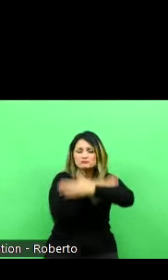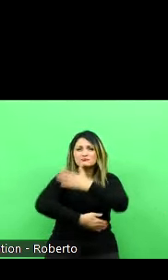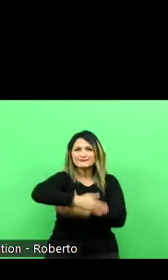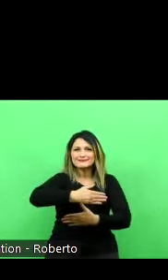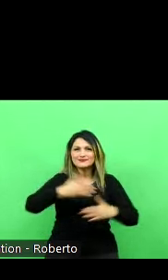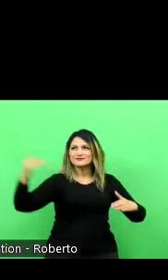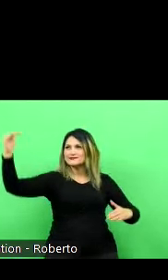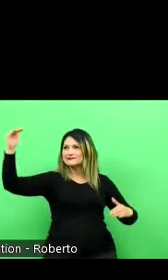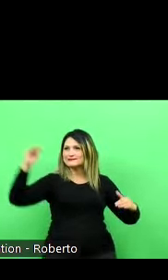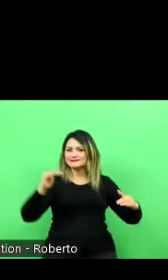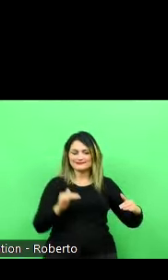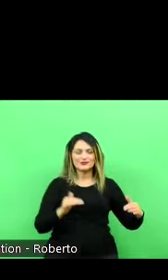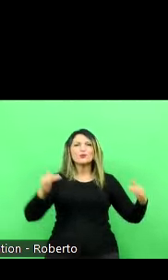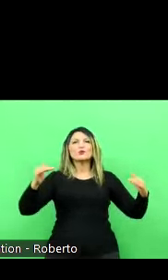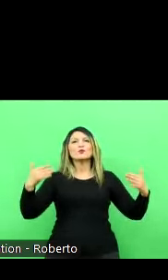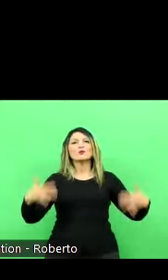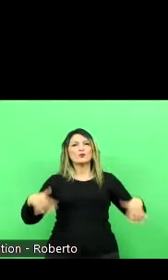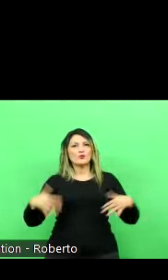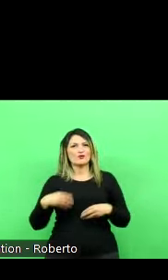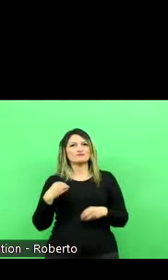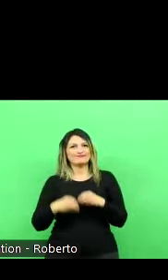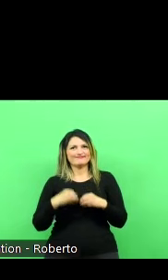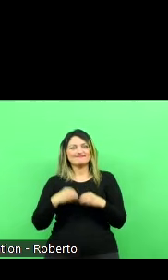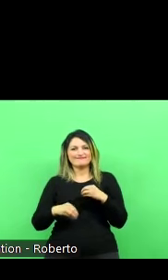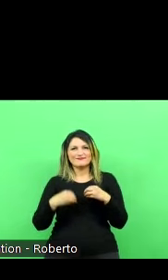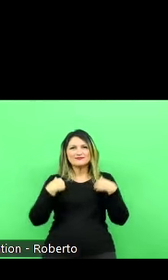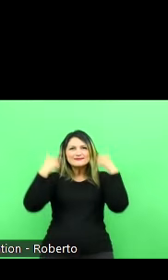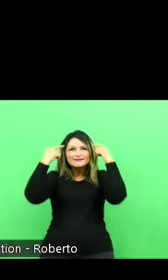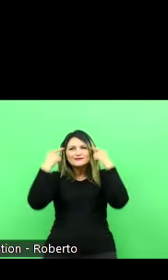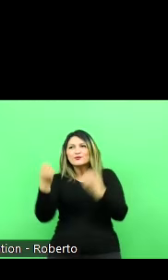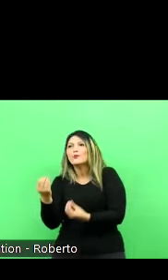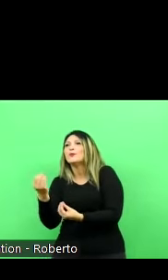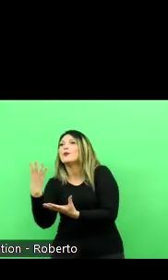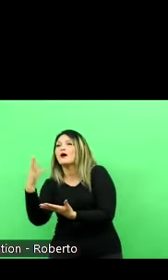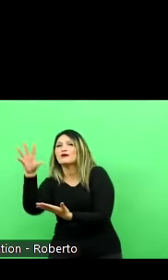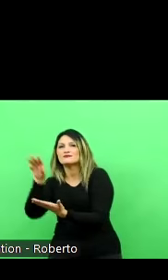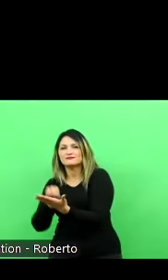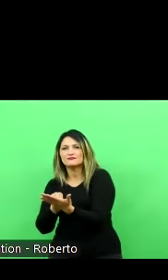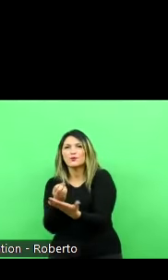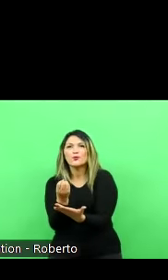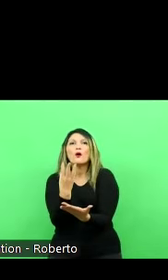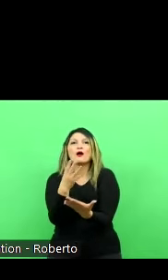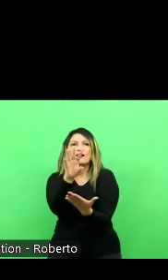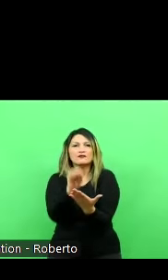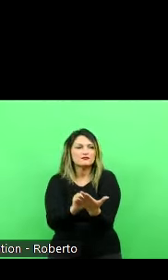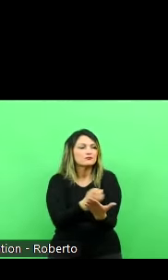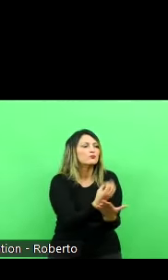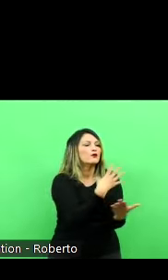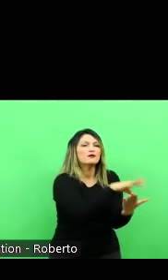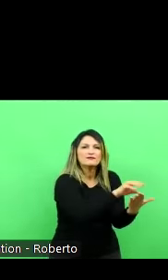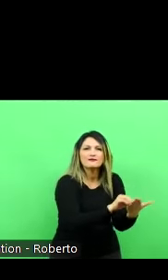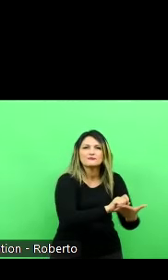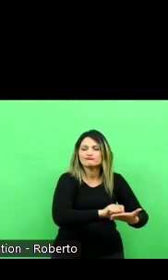many corners and considerations to take into account. When do we start? We start with the community, with a